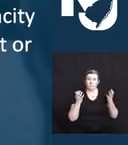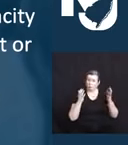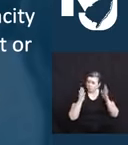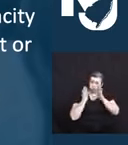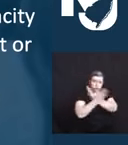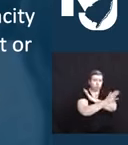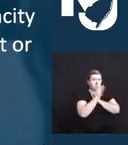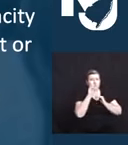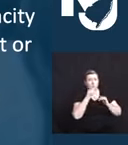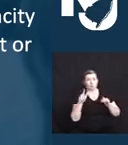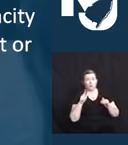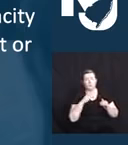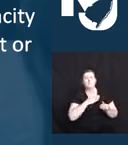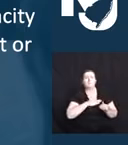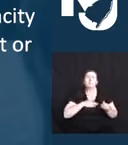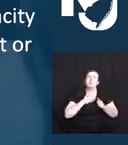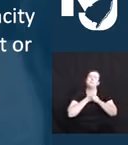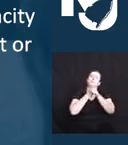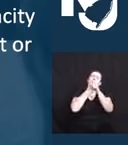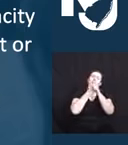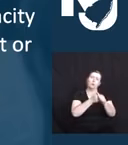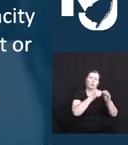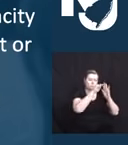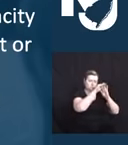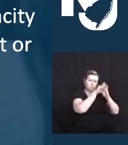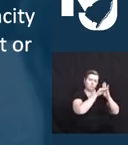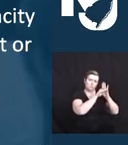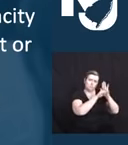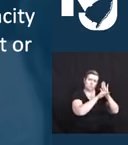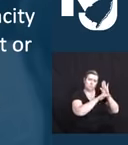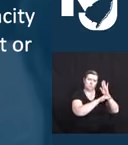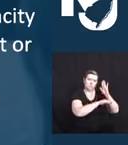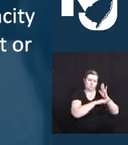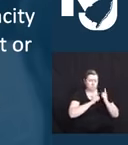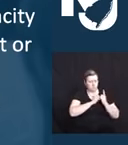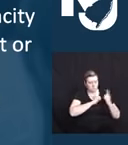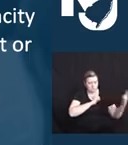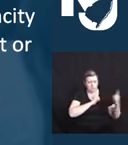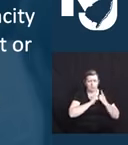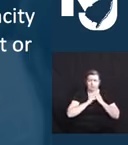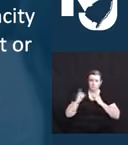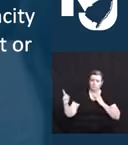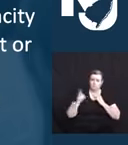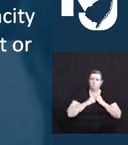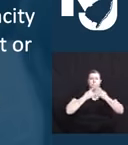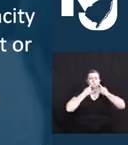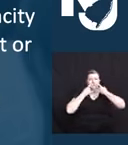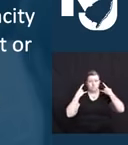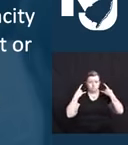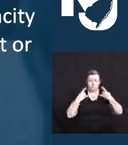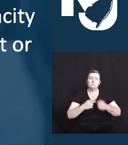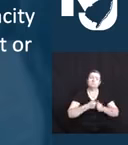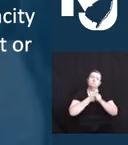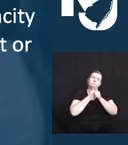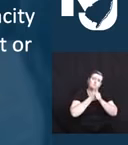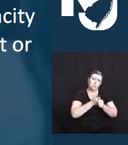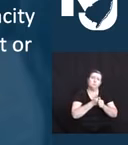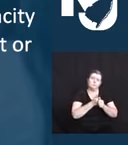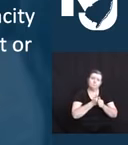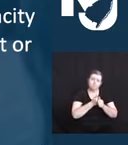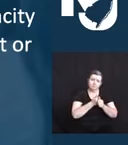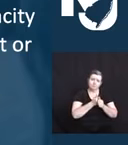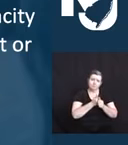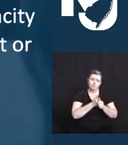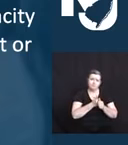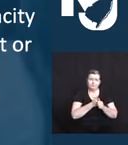comply with the requirements in place. Keep your distance, wear a face covering, and follow pedestrian directions.